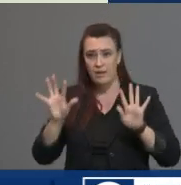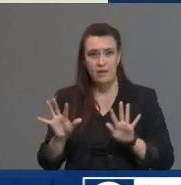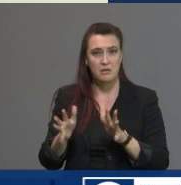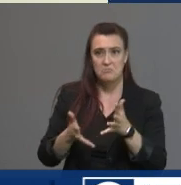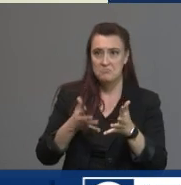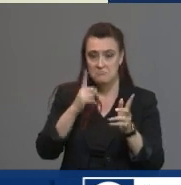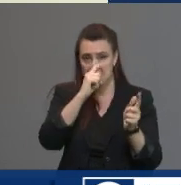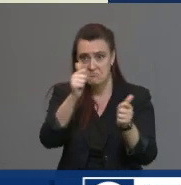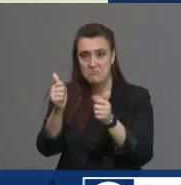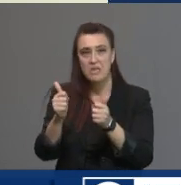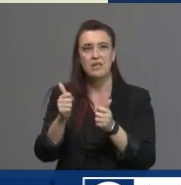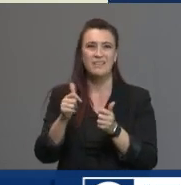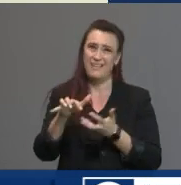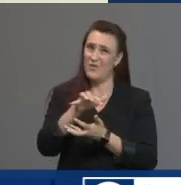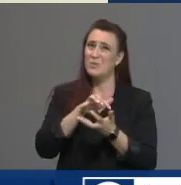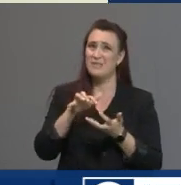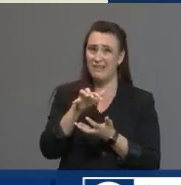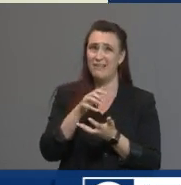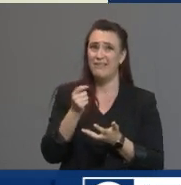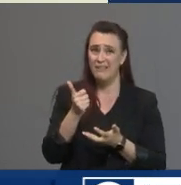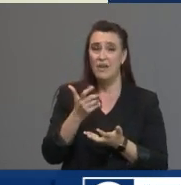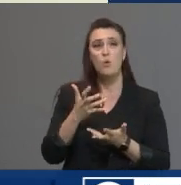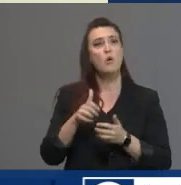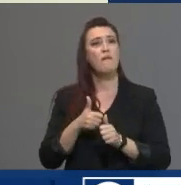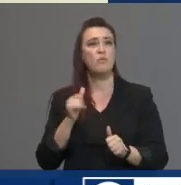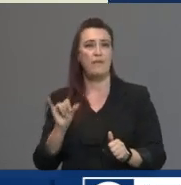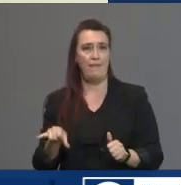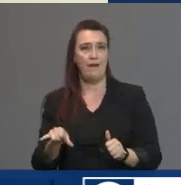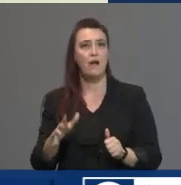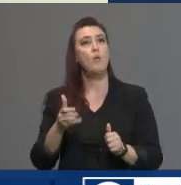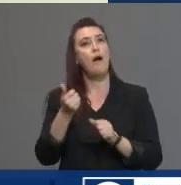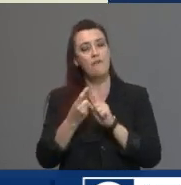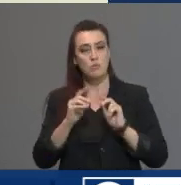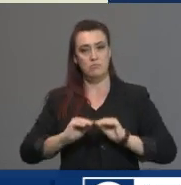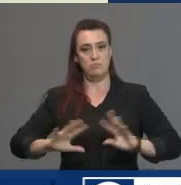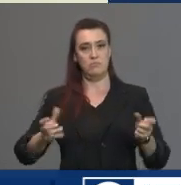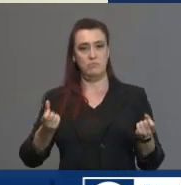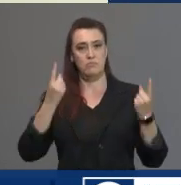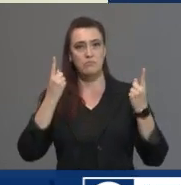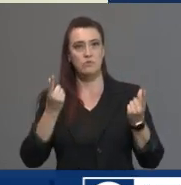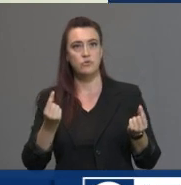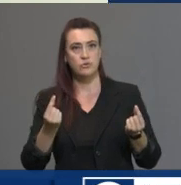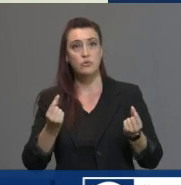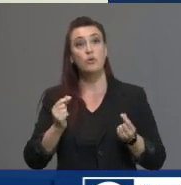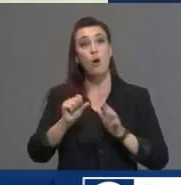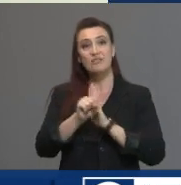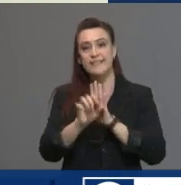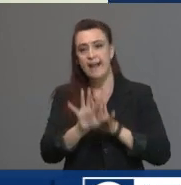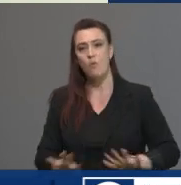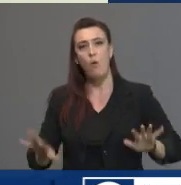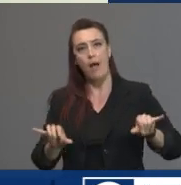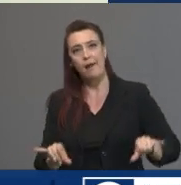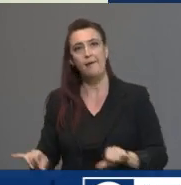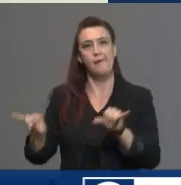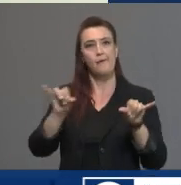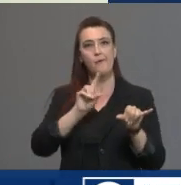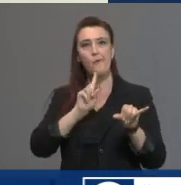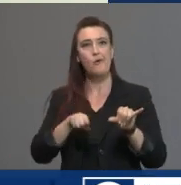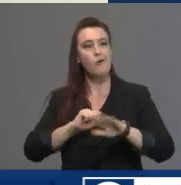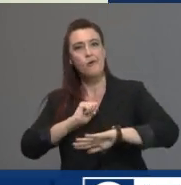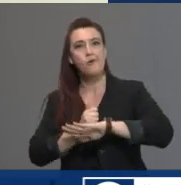confusion. We've done our best to avoid that. And what the statewide order does is allows whatever local